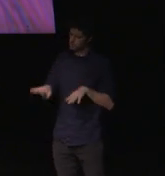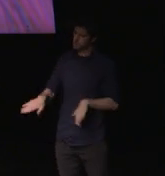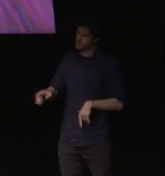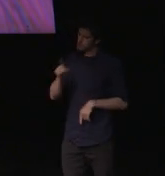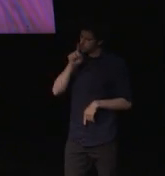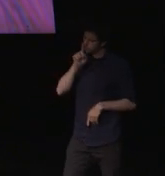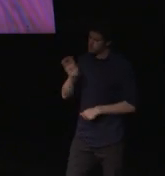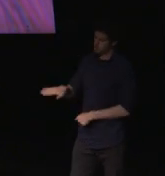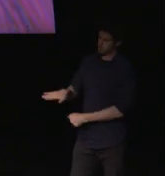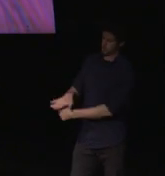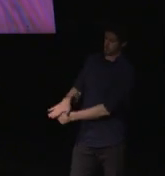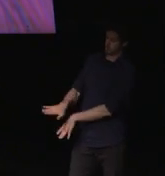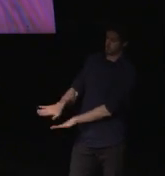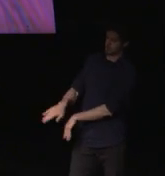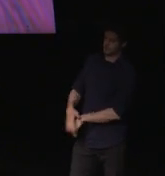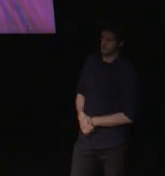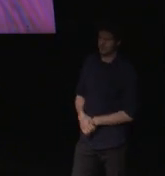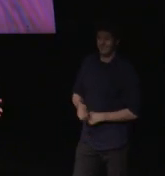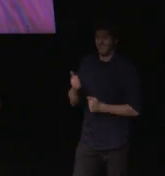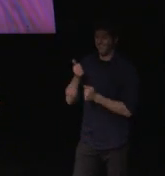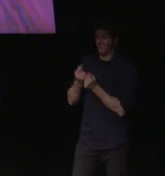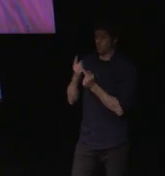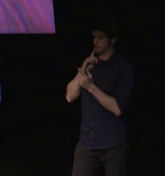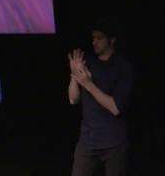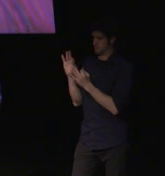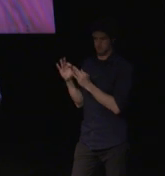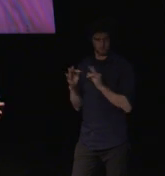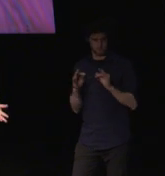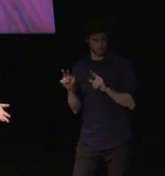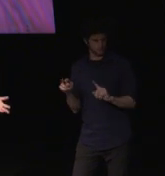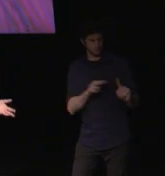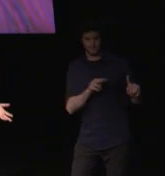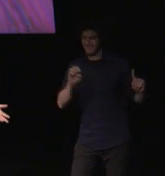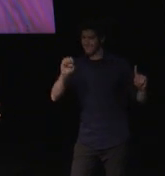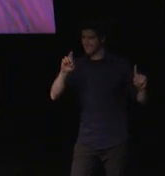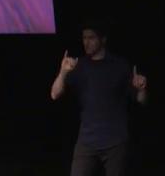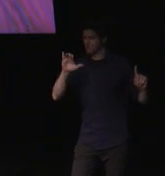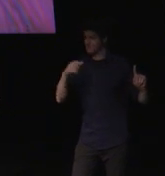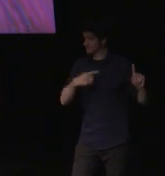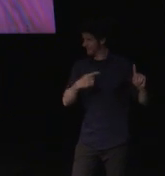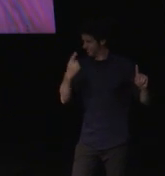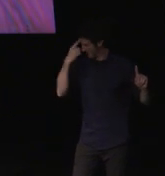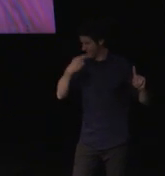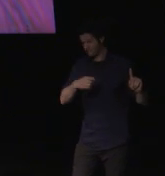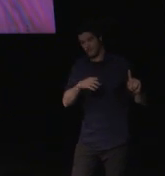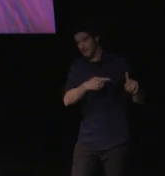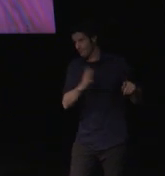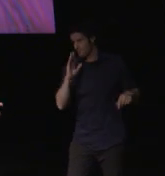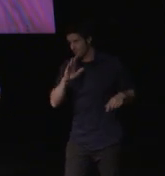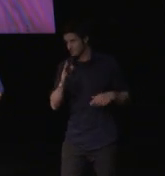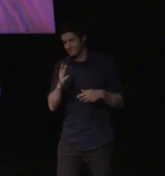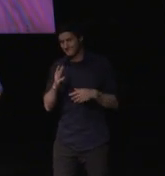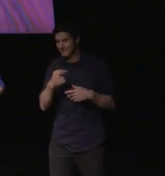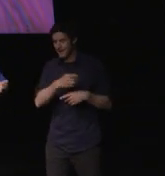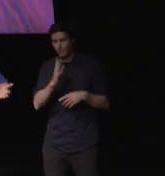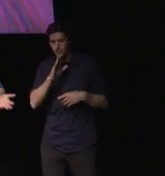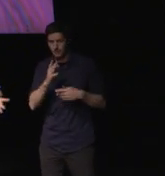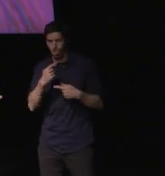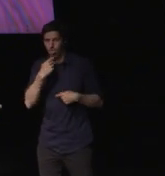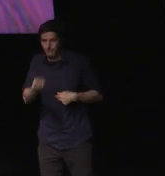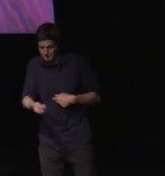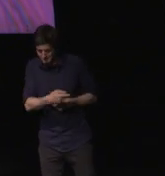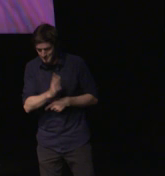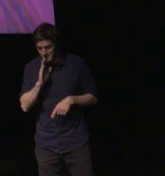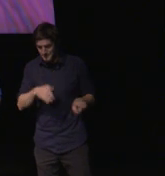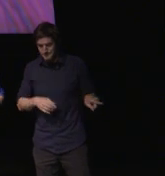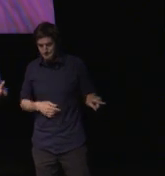everyone's looking at Eric because, you know, they think Eric's the guy that's like gonna like, you know, spill. But, you know,